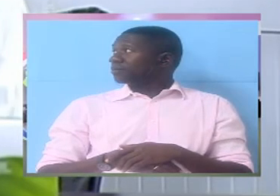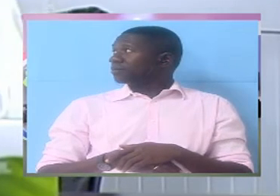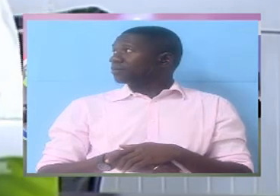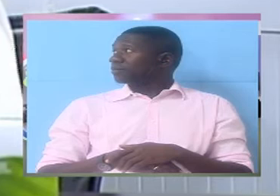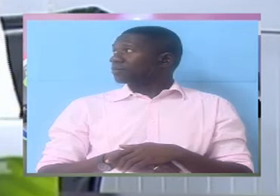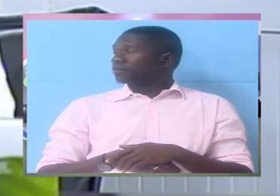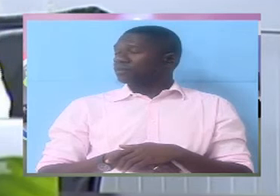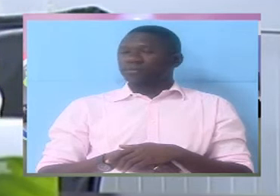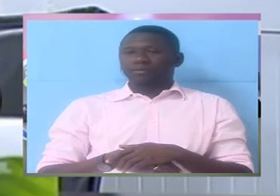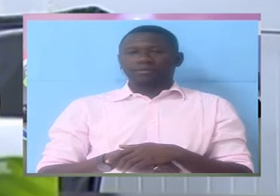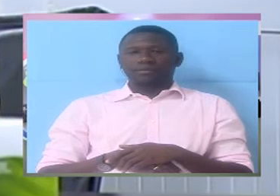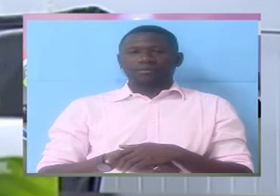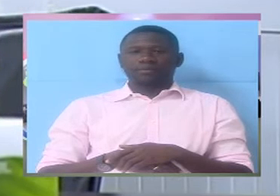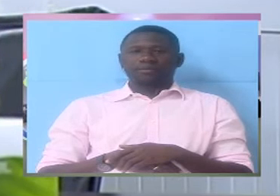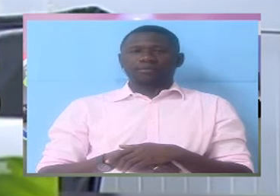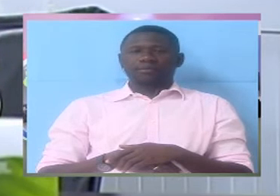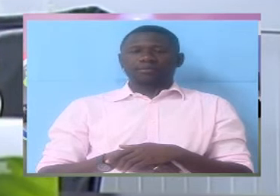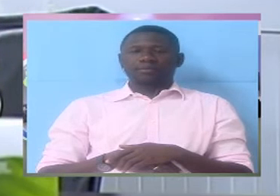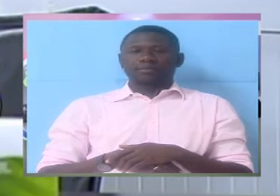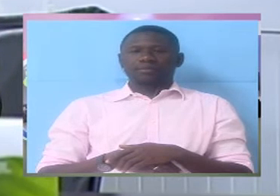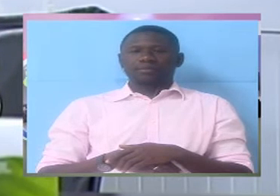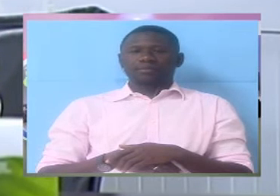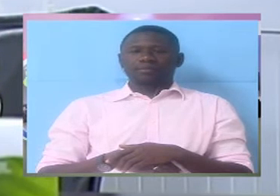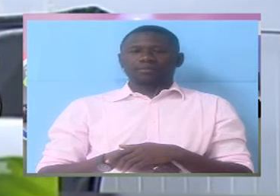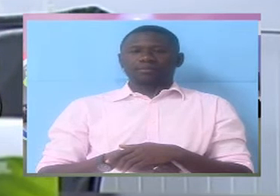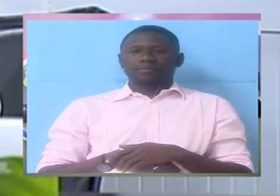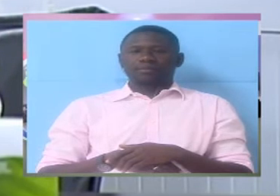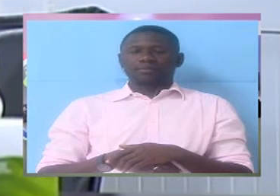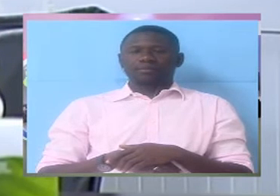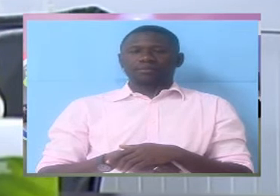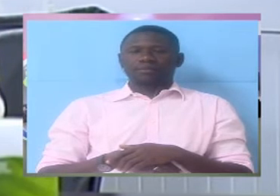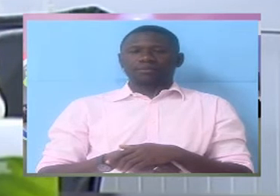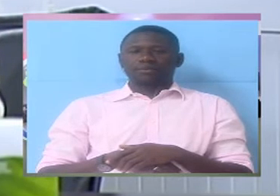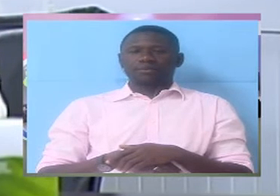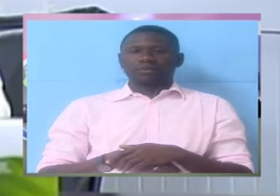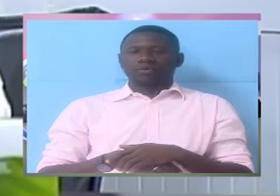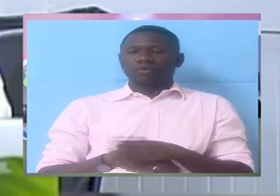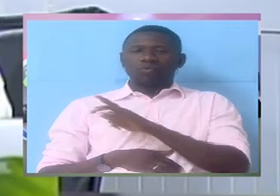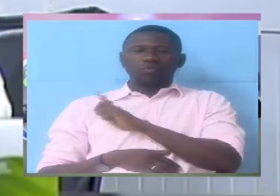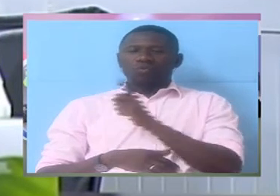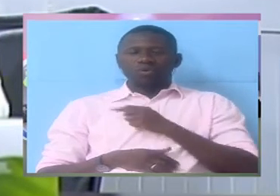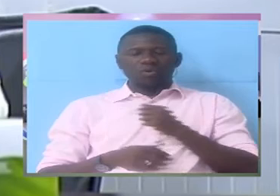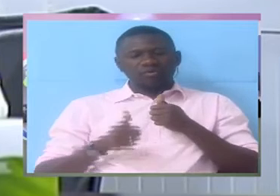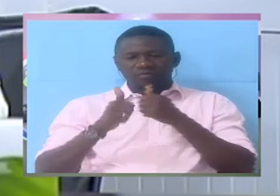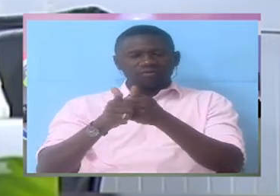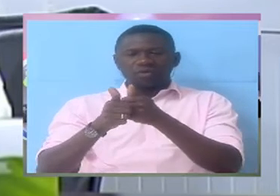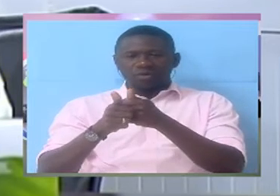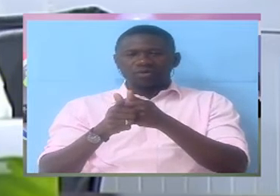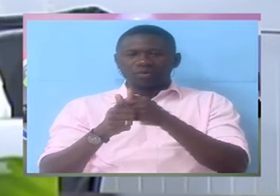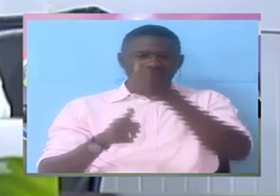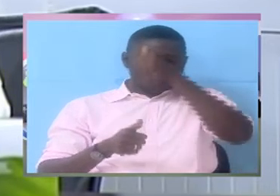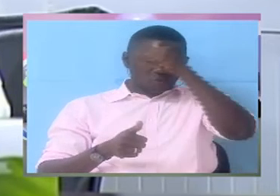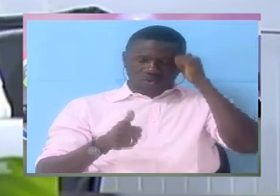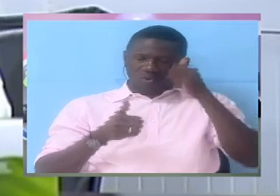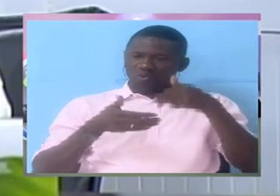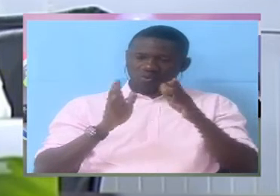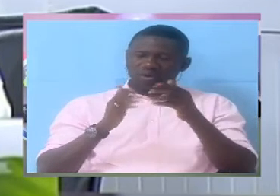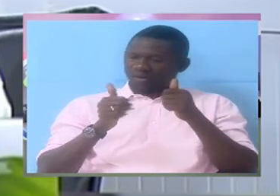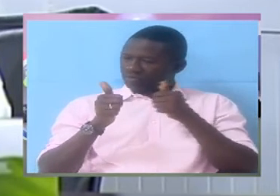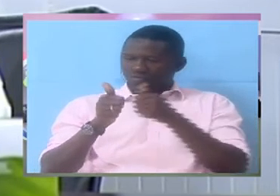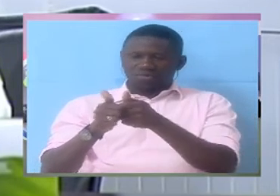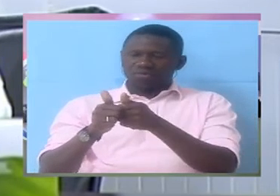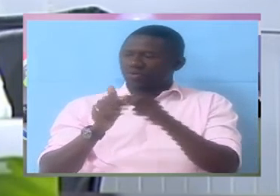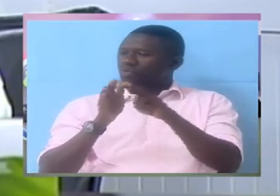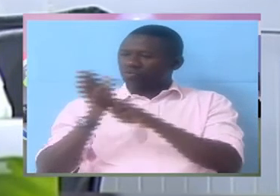We were out of line the principles of the work. Na silo bulale do ko nyin na